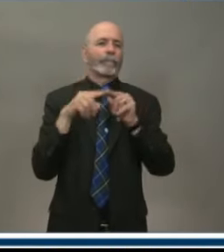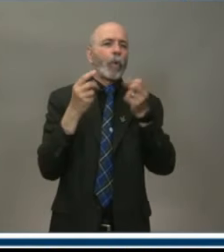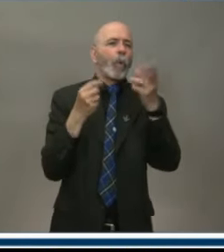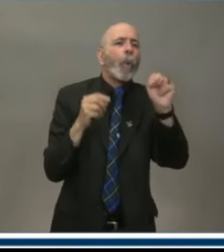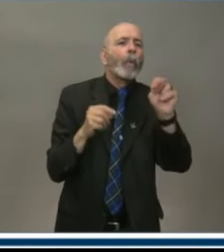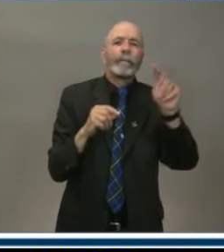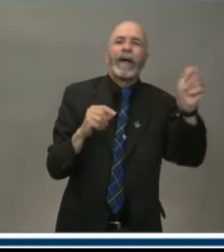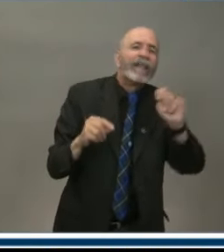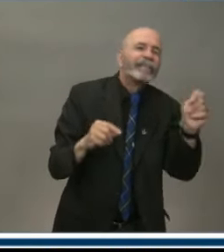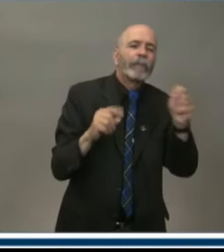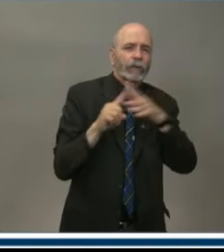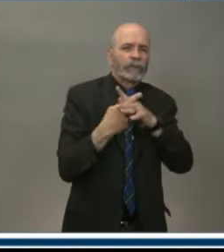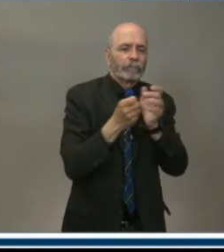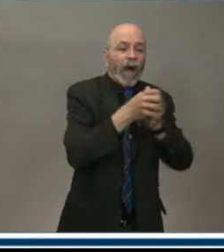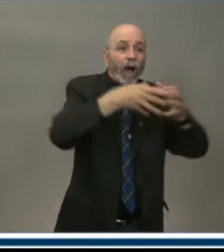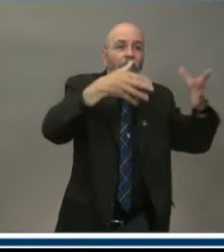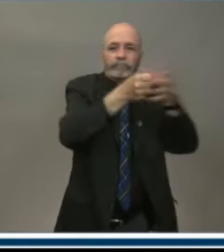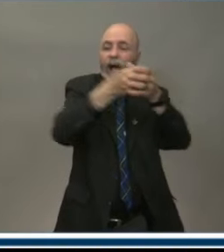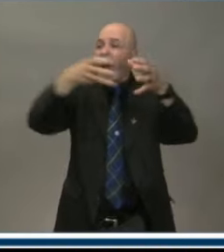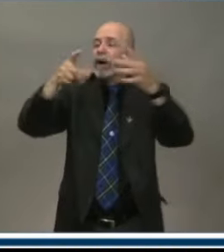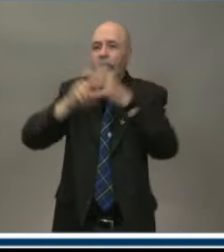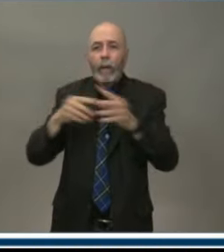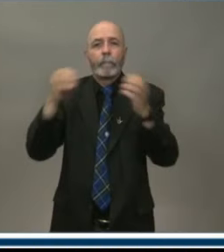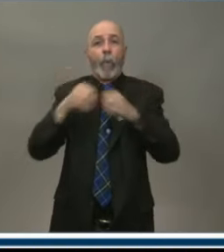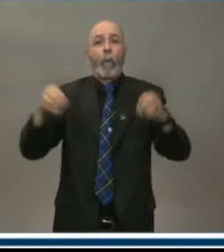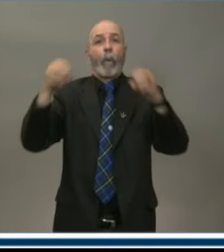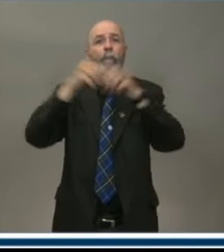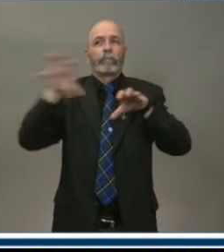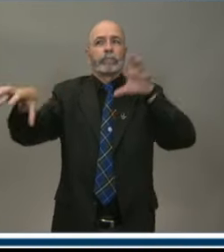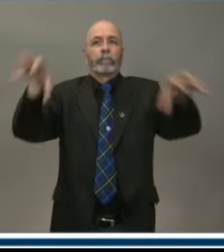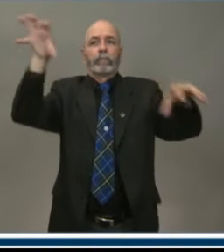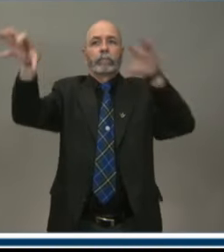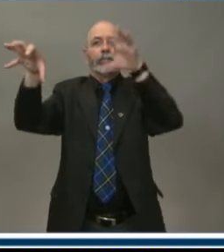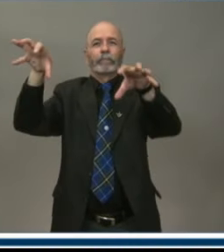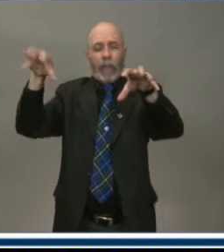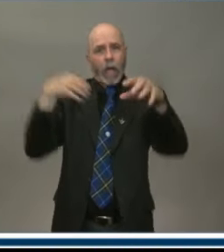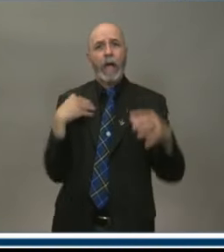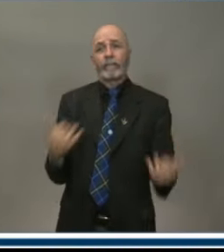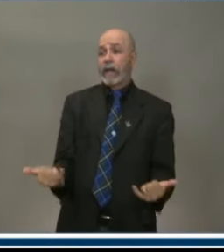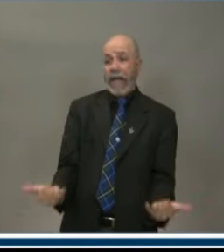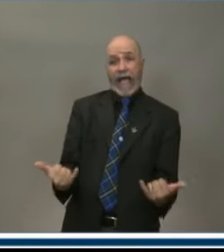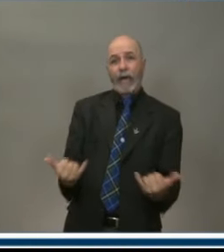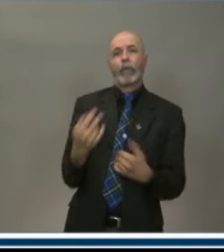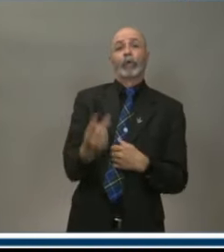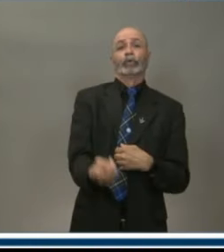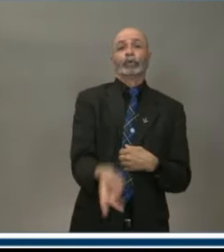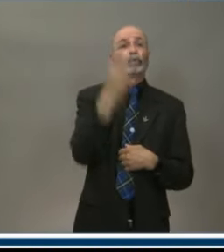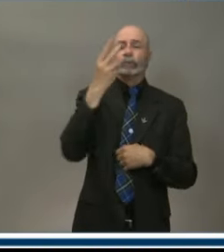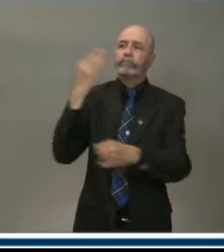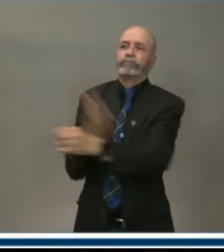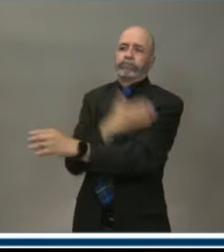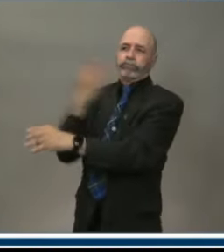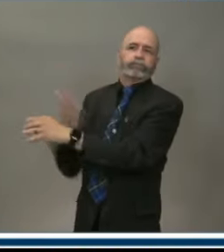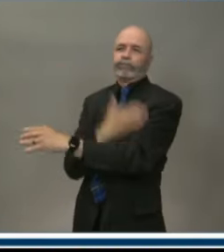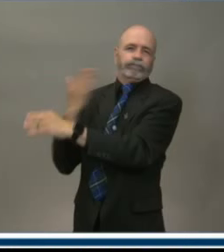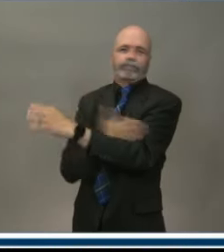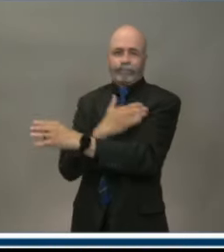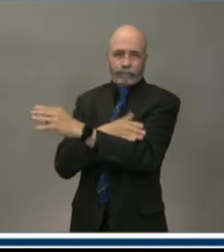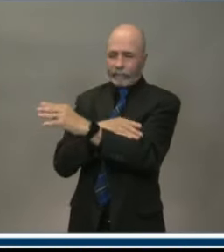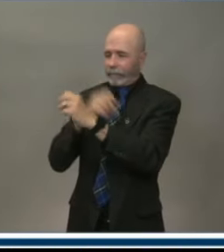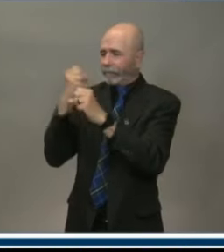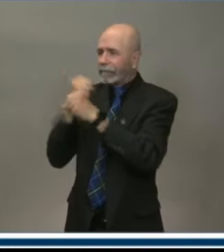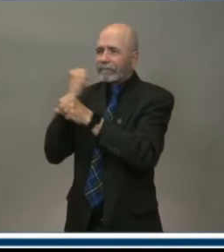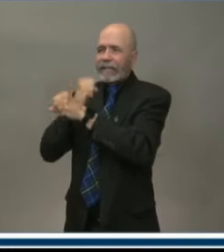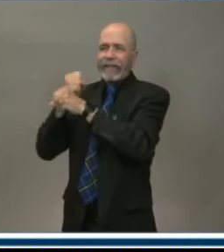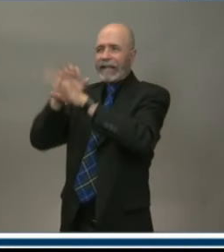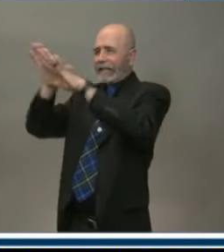across the country. We've just recently announced 2 new renovations that will be taking place in our province. We'll adapt to the new model. But